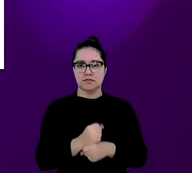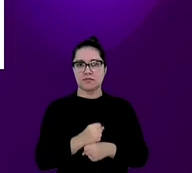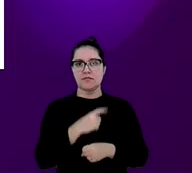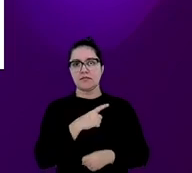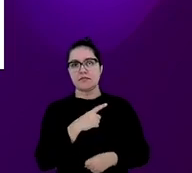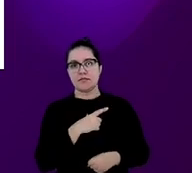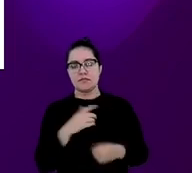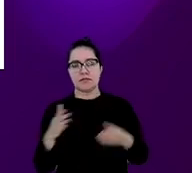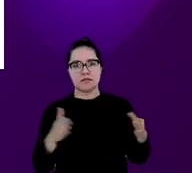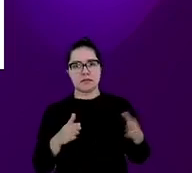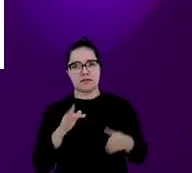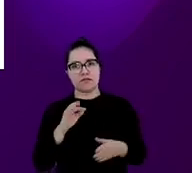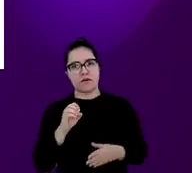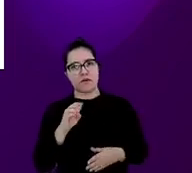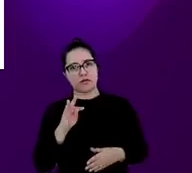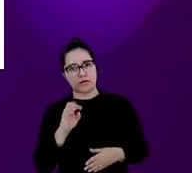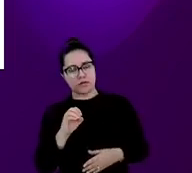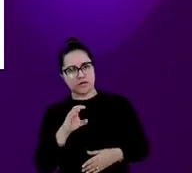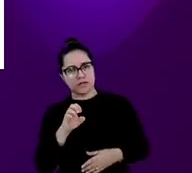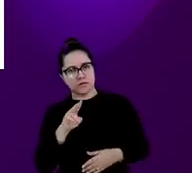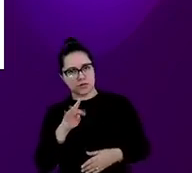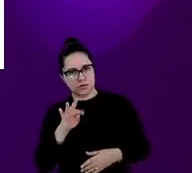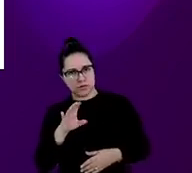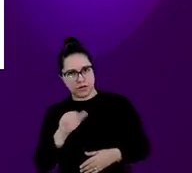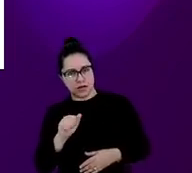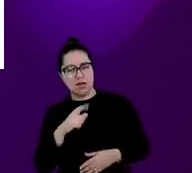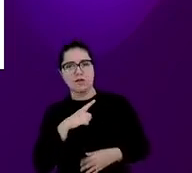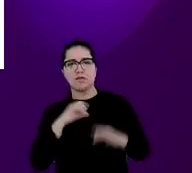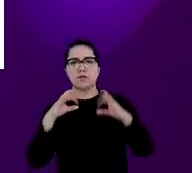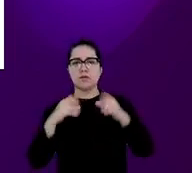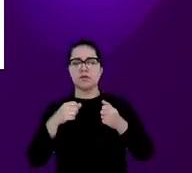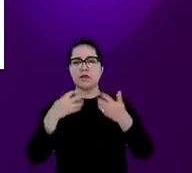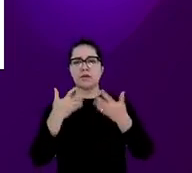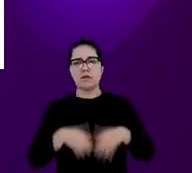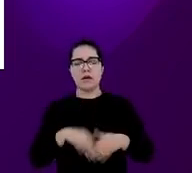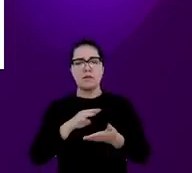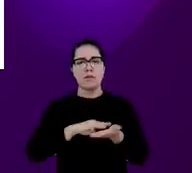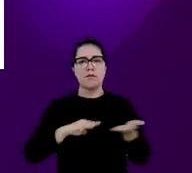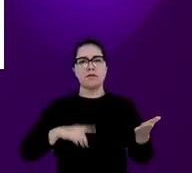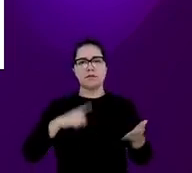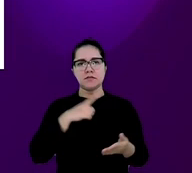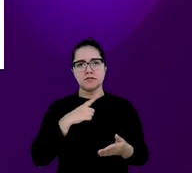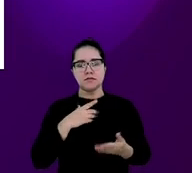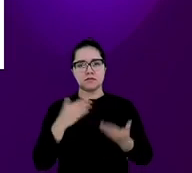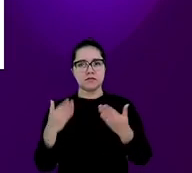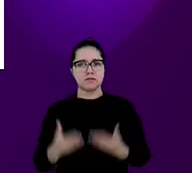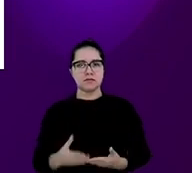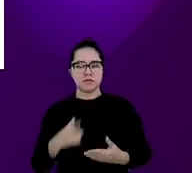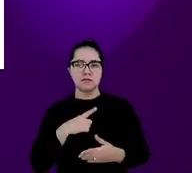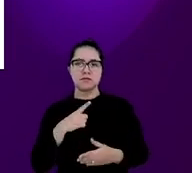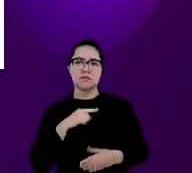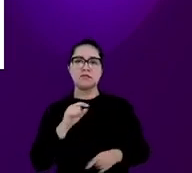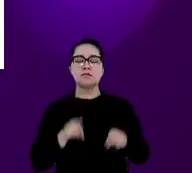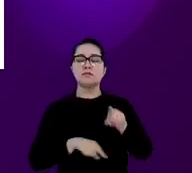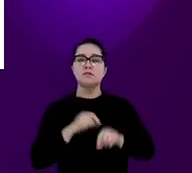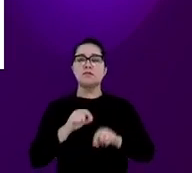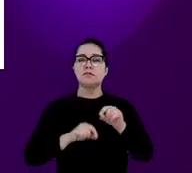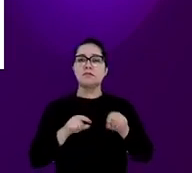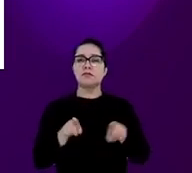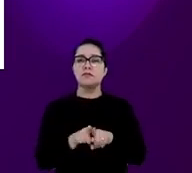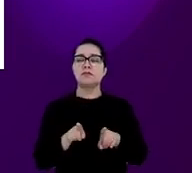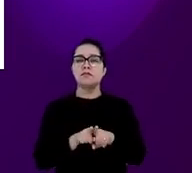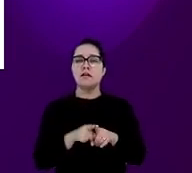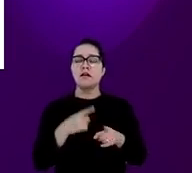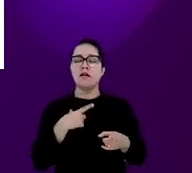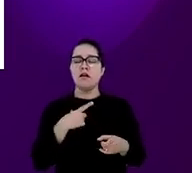the software as a medical devices, and digital therapy to find